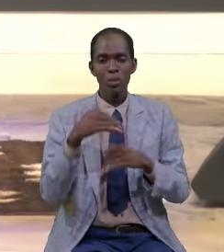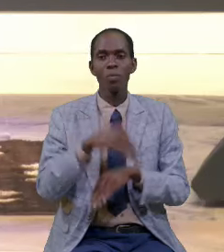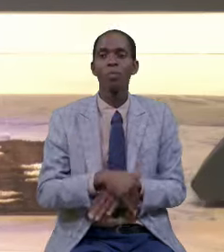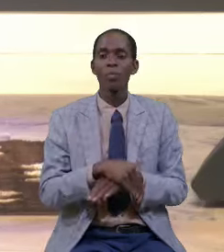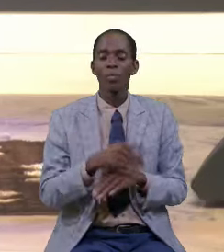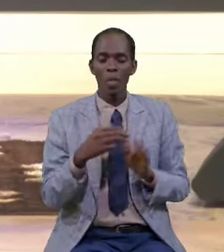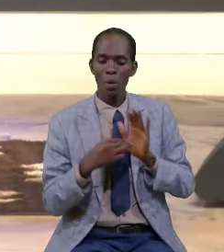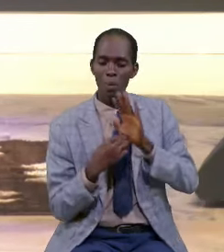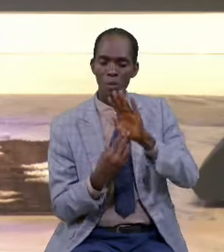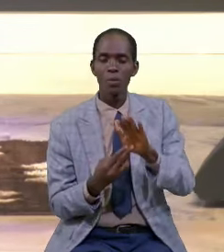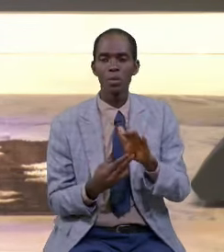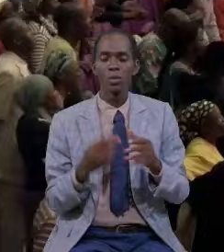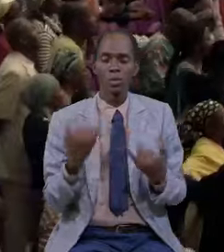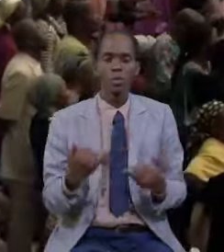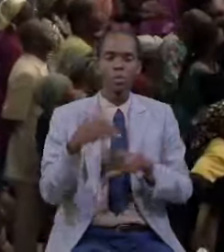Manifestation tonight.